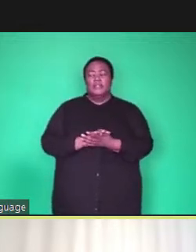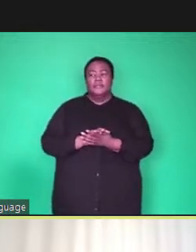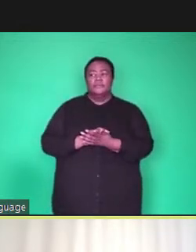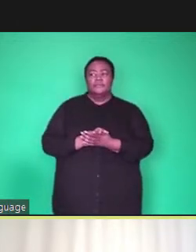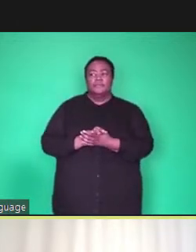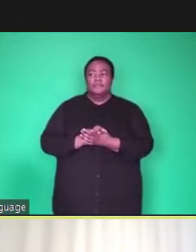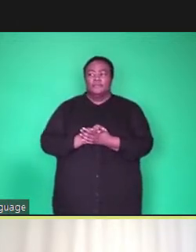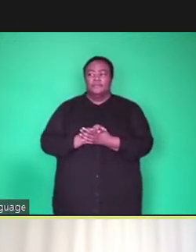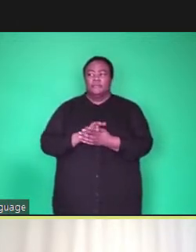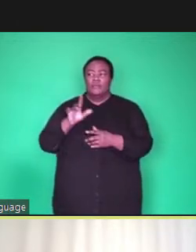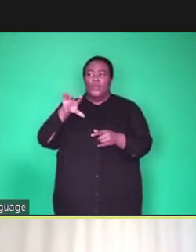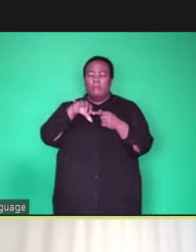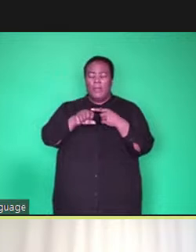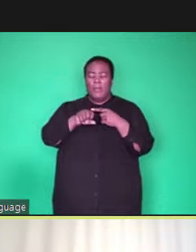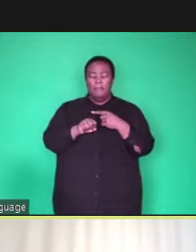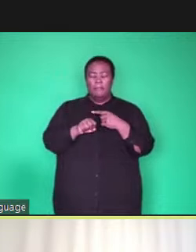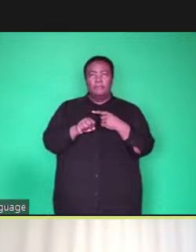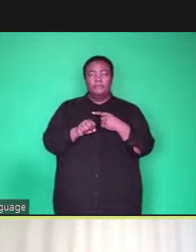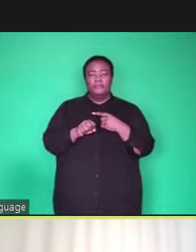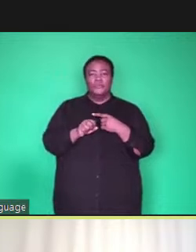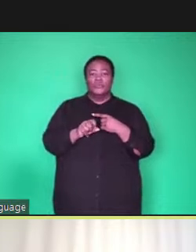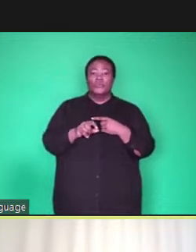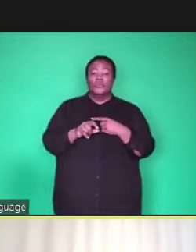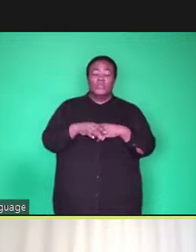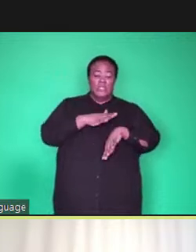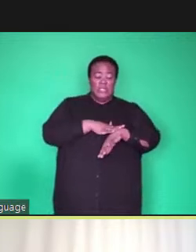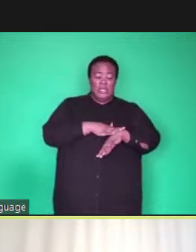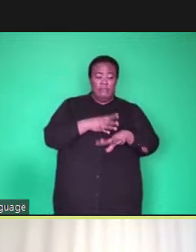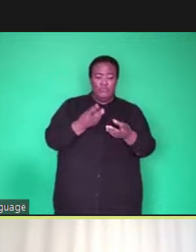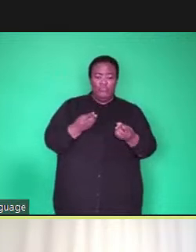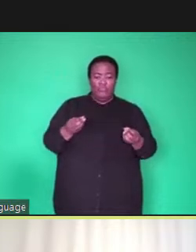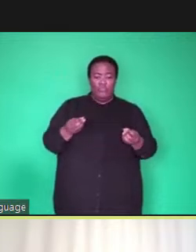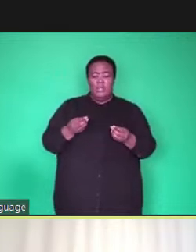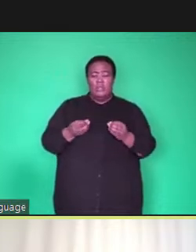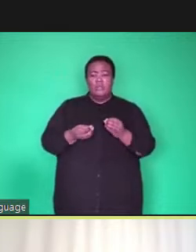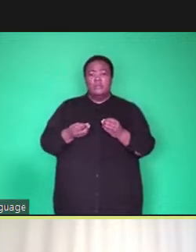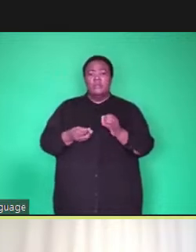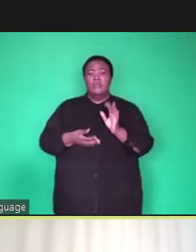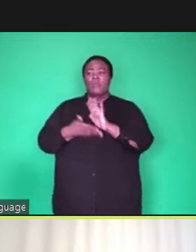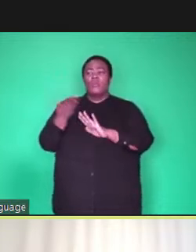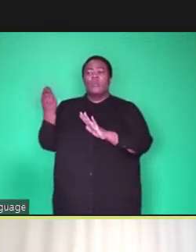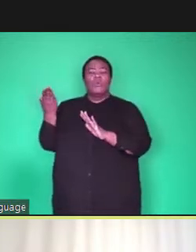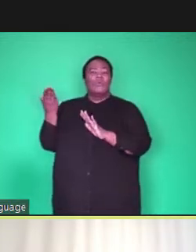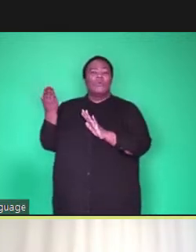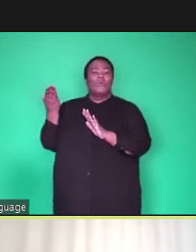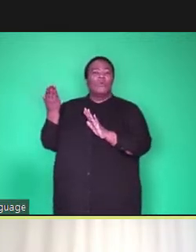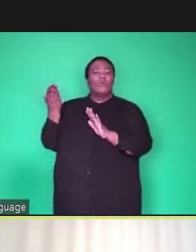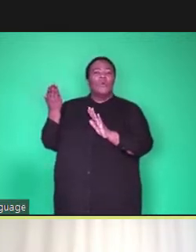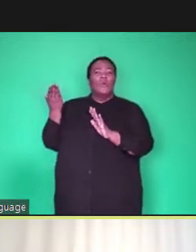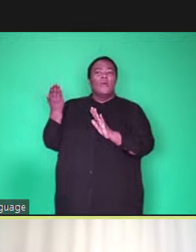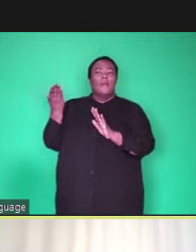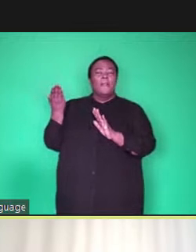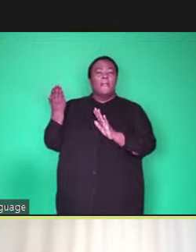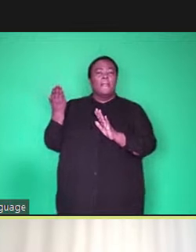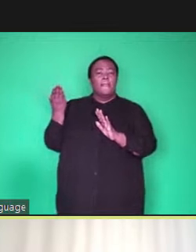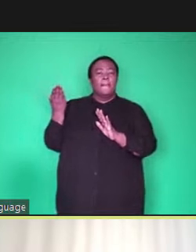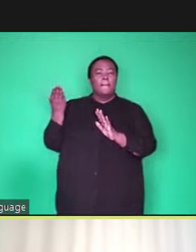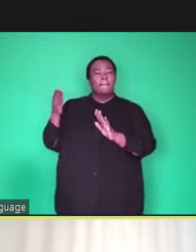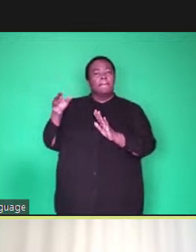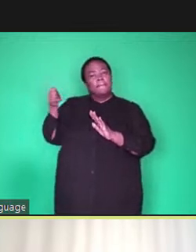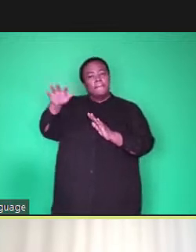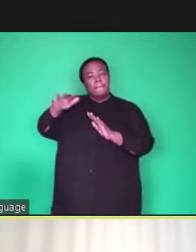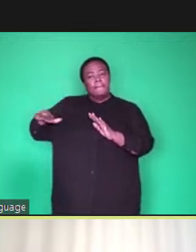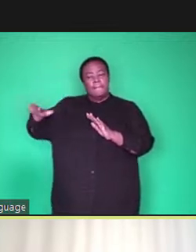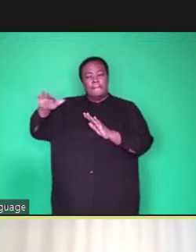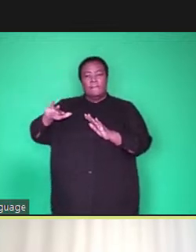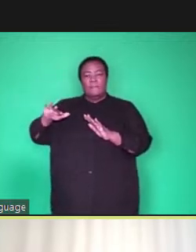is that when children were sent away from mothers or were left behind or migrated